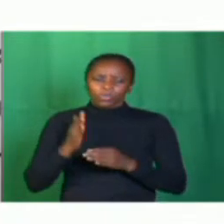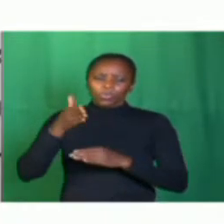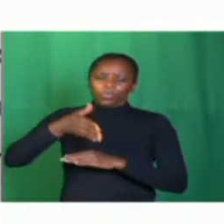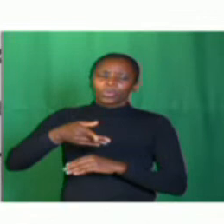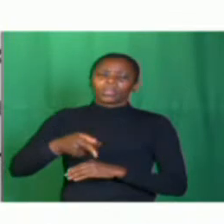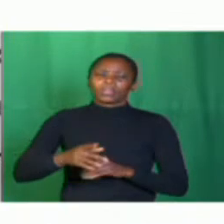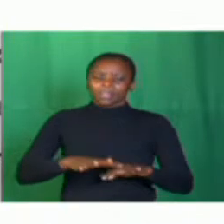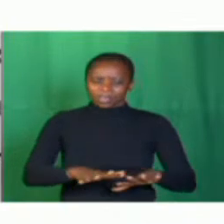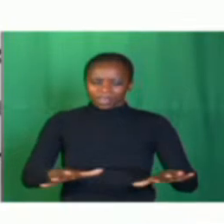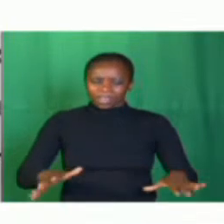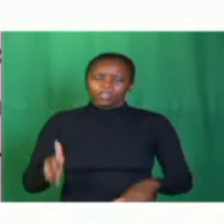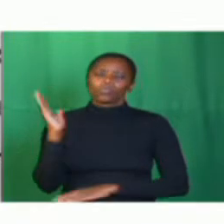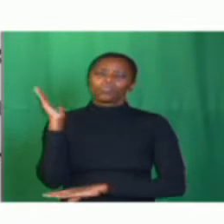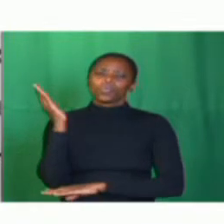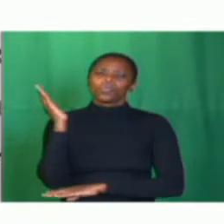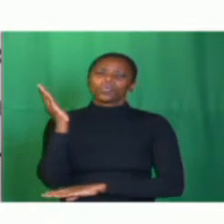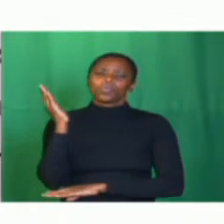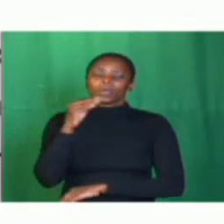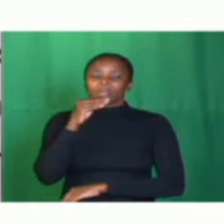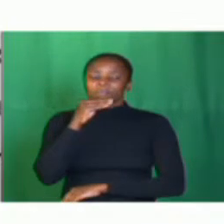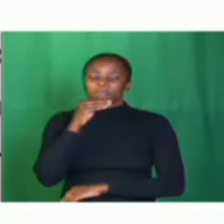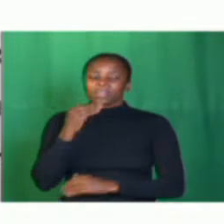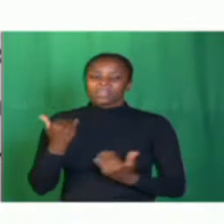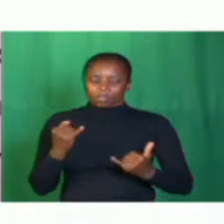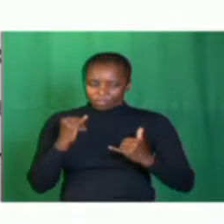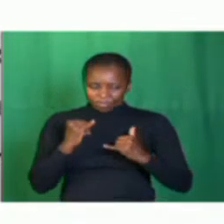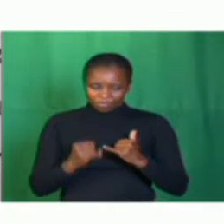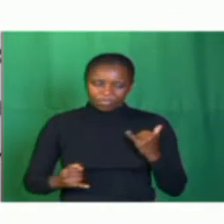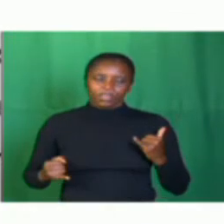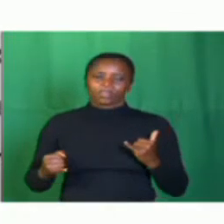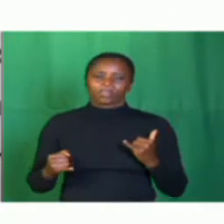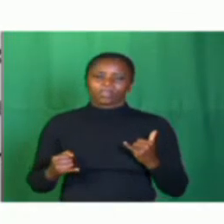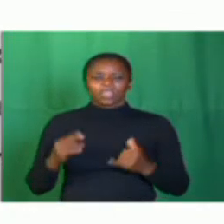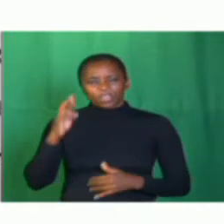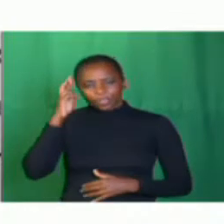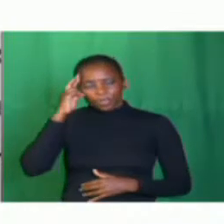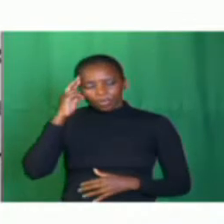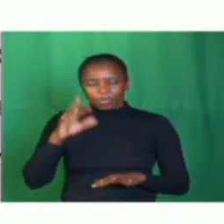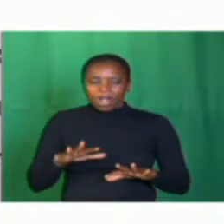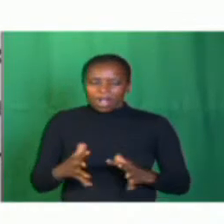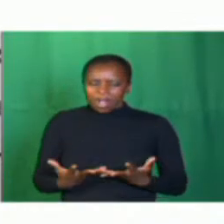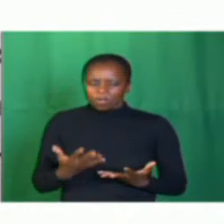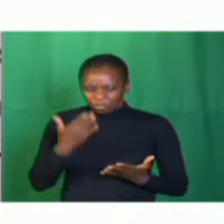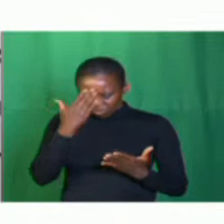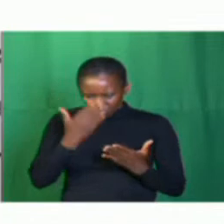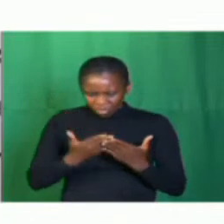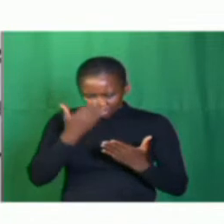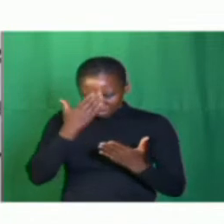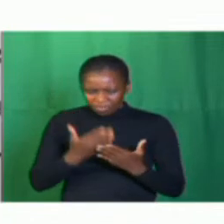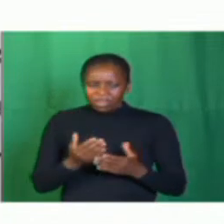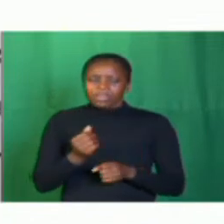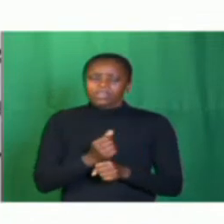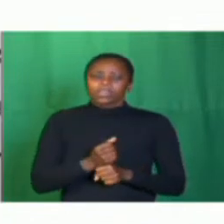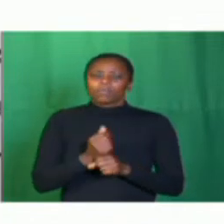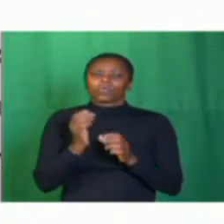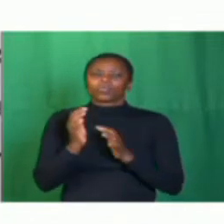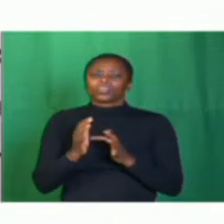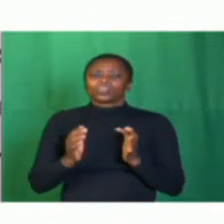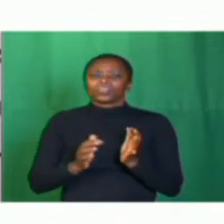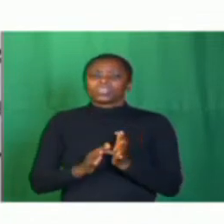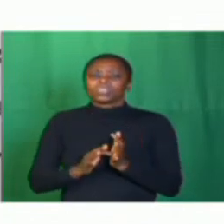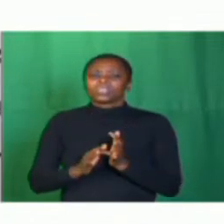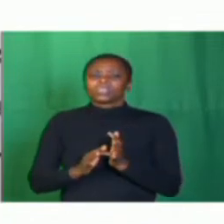Jesus's earthly ministry. You will remember, dear Elena, how you have learned about the ministry of